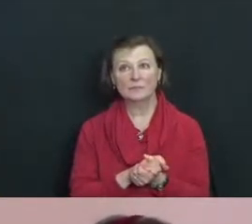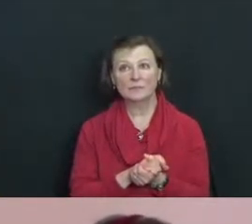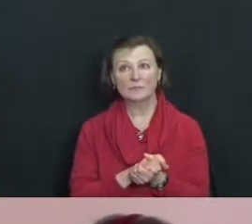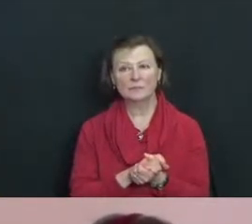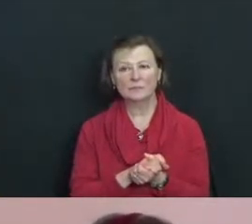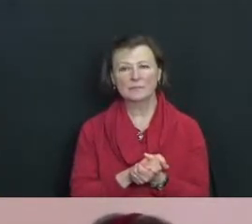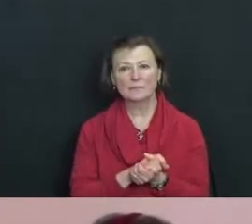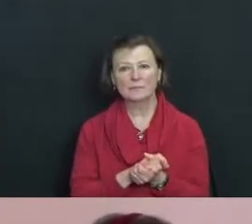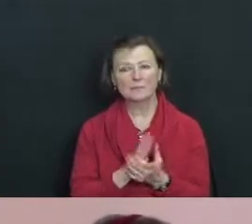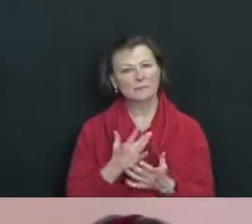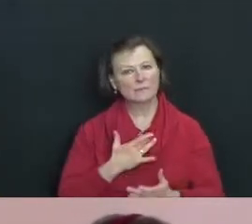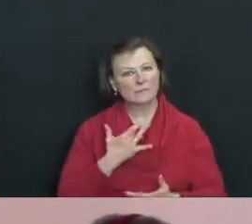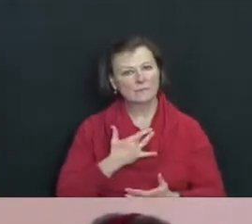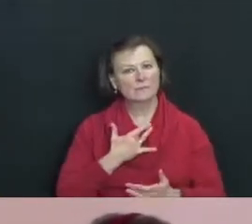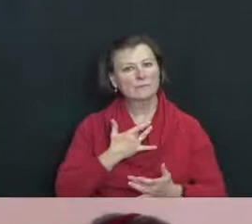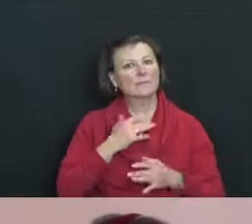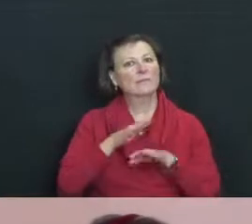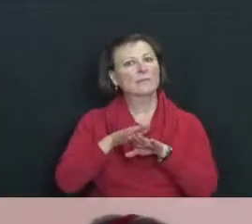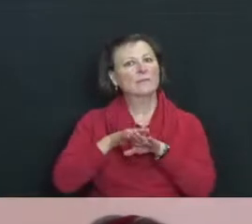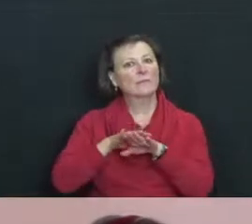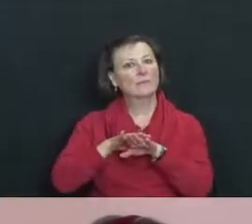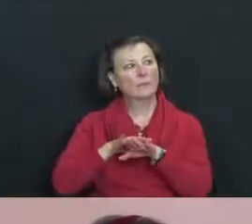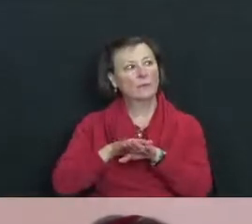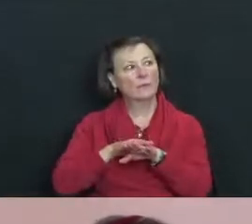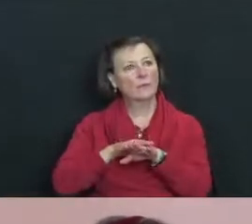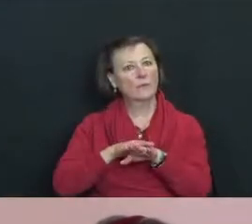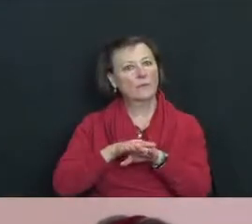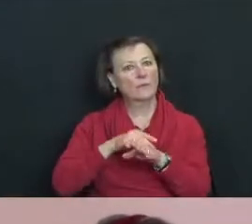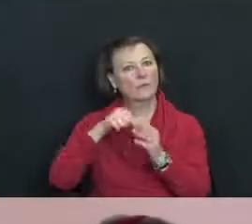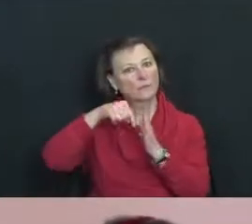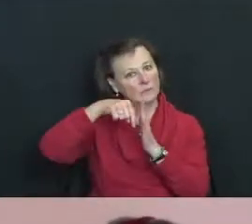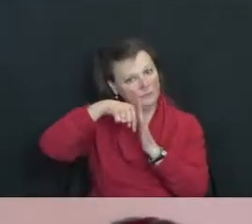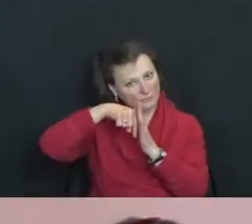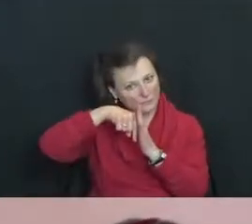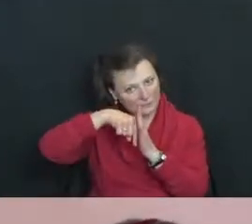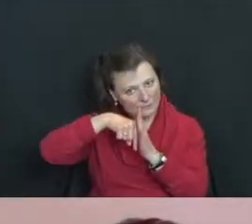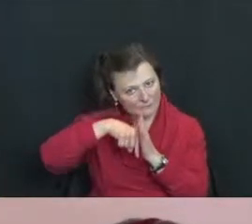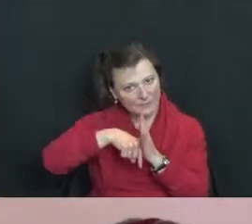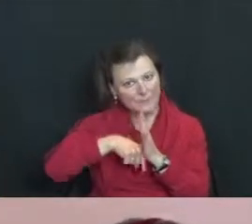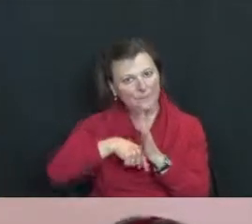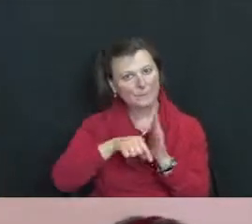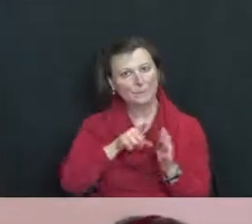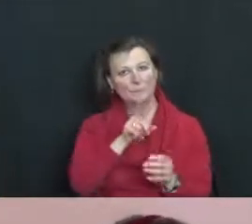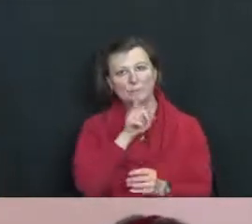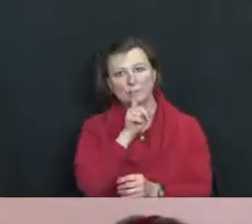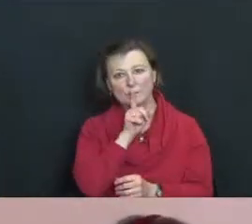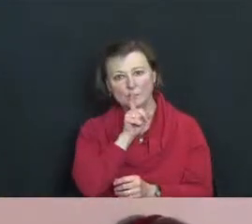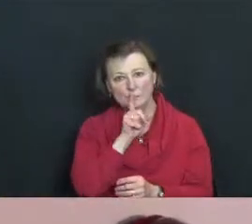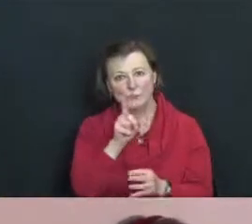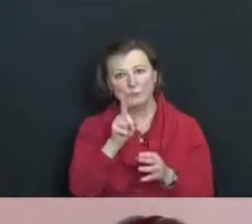Feel the slower, deeper, truer rhythm of life.